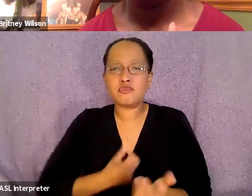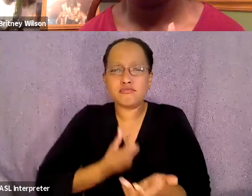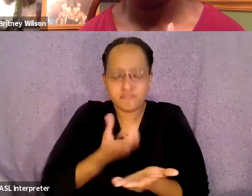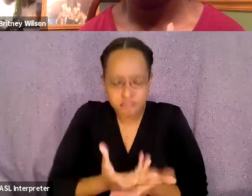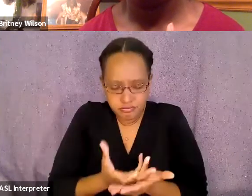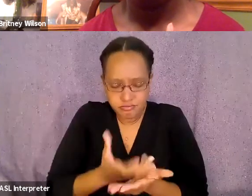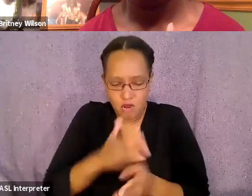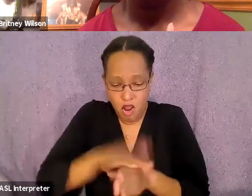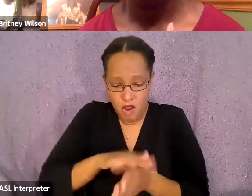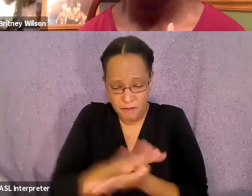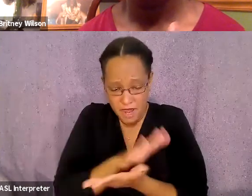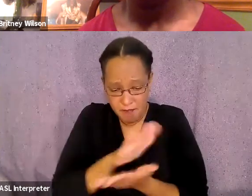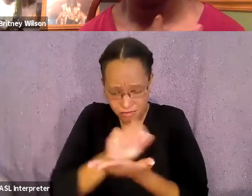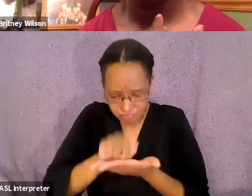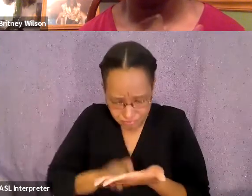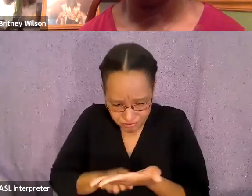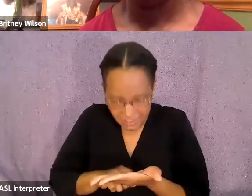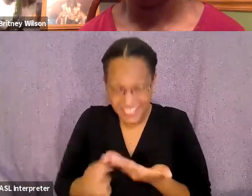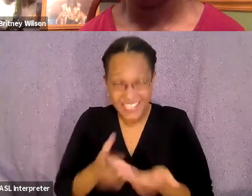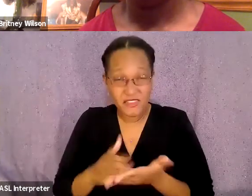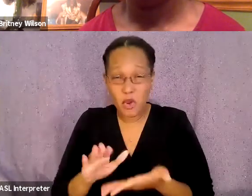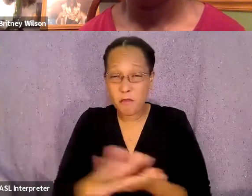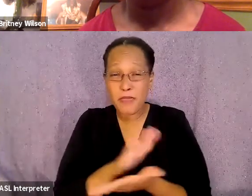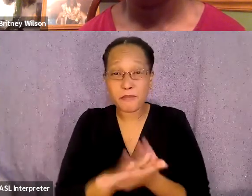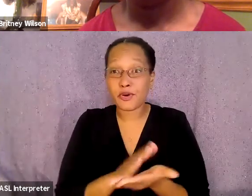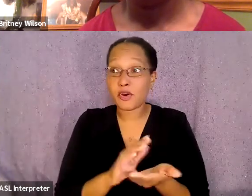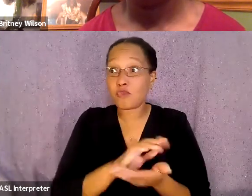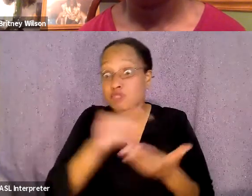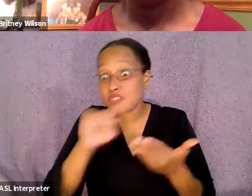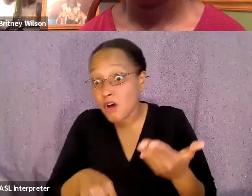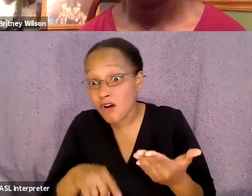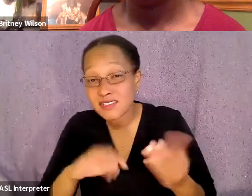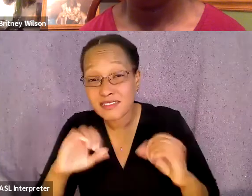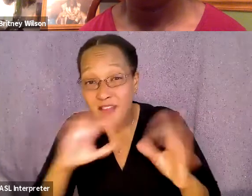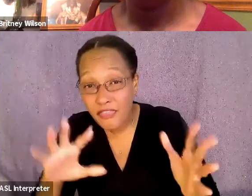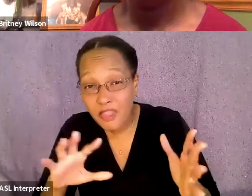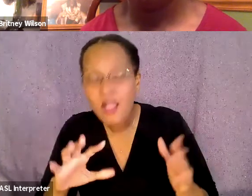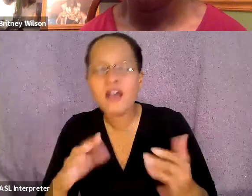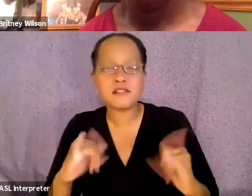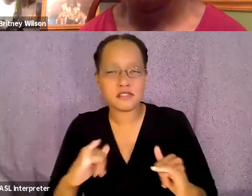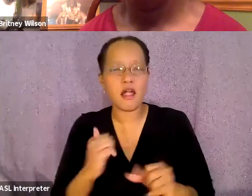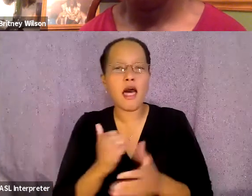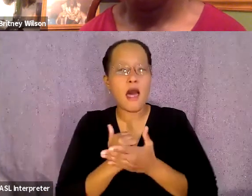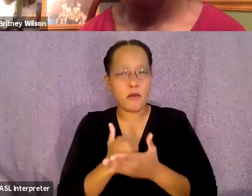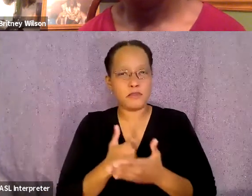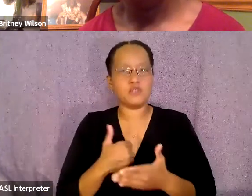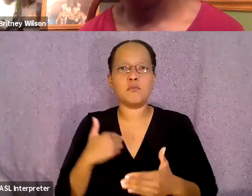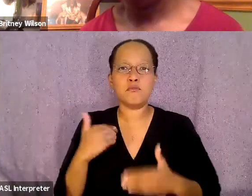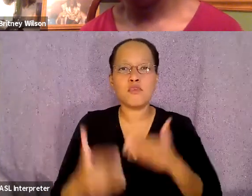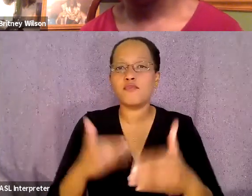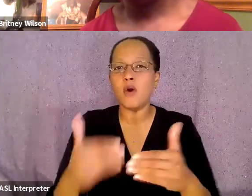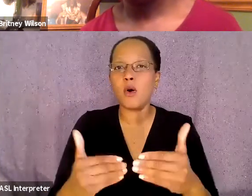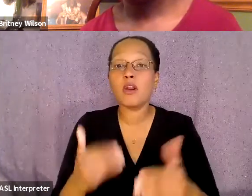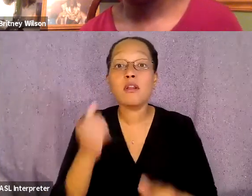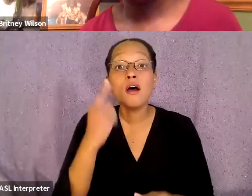anywhere, made me feel like I could move forward. And sometimes we don't have to say anything publicly, like we don't have to name names